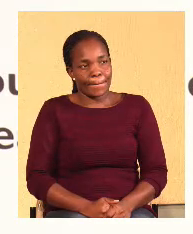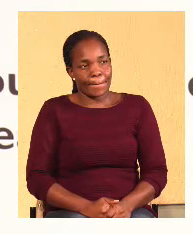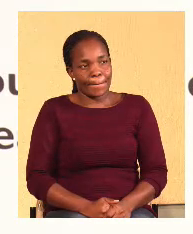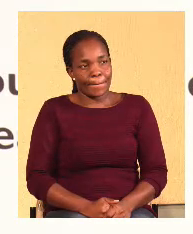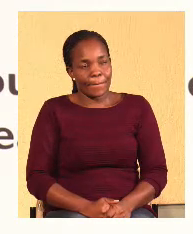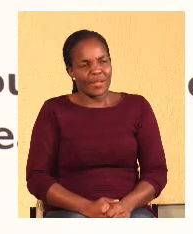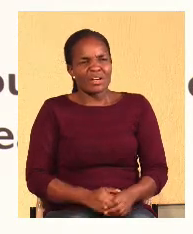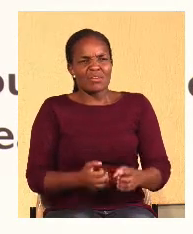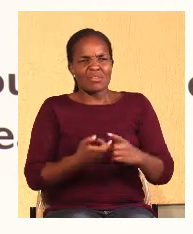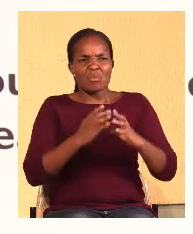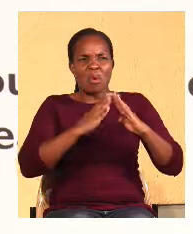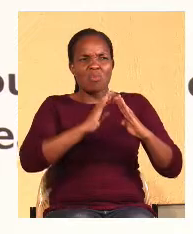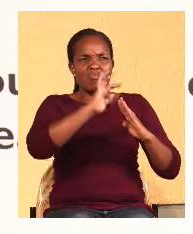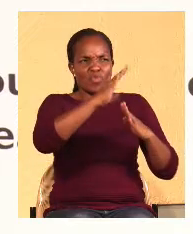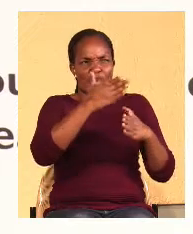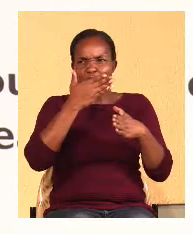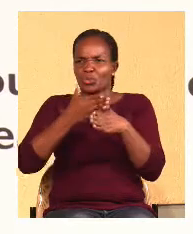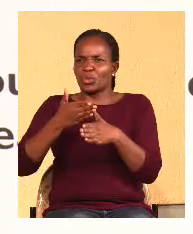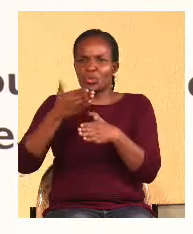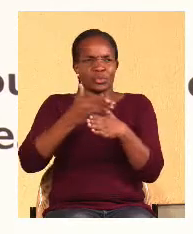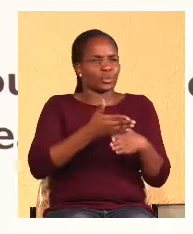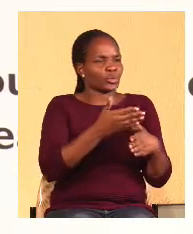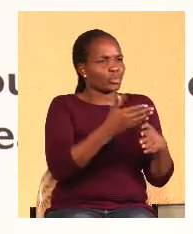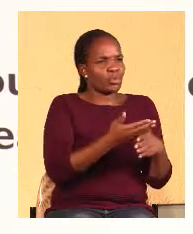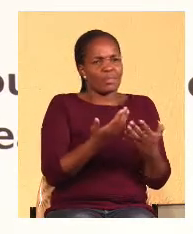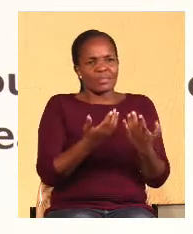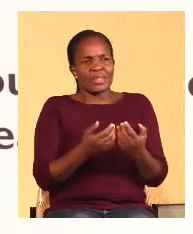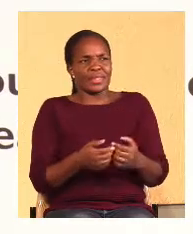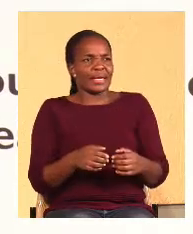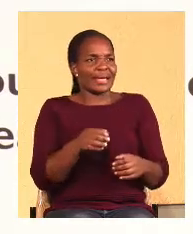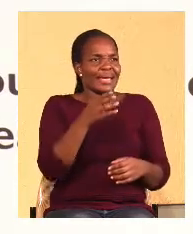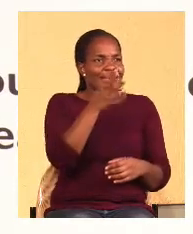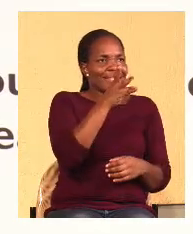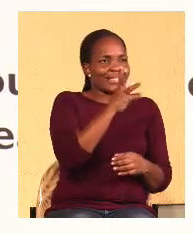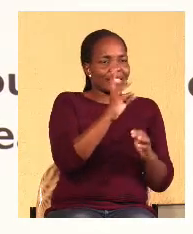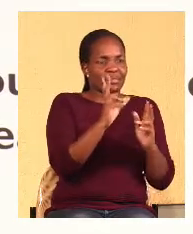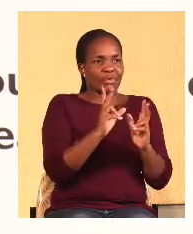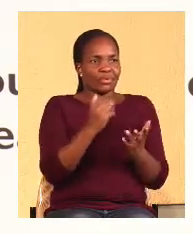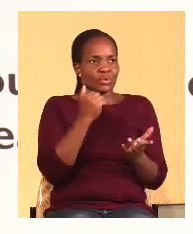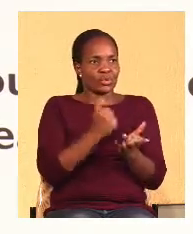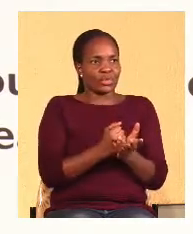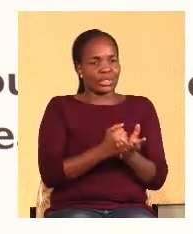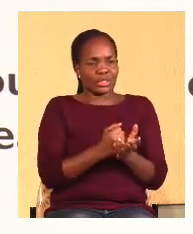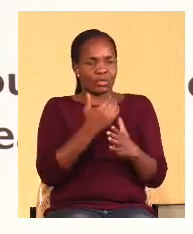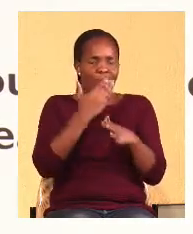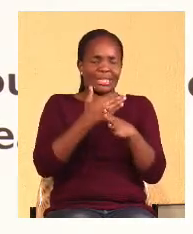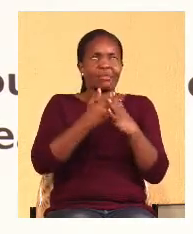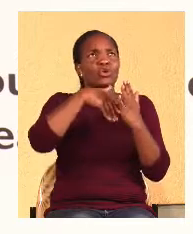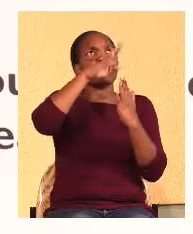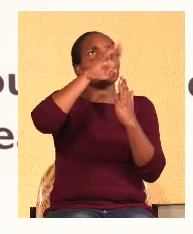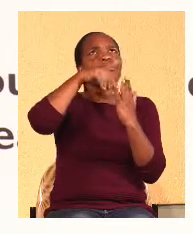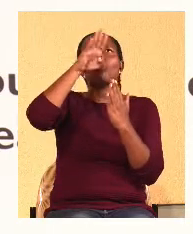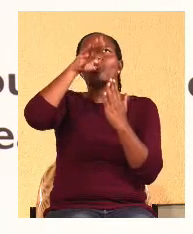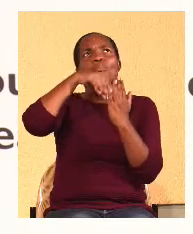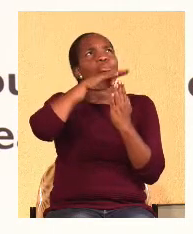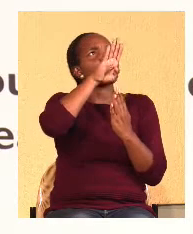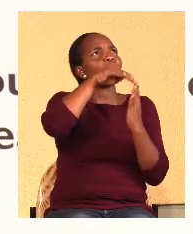your home, if you are six people sitting behind and painting and doing what you are